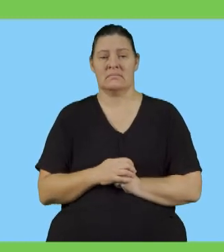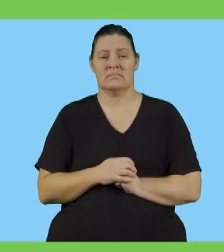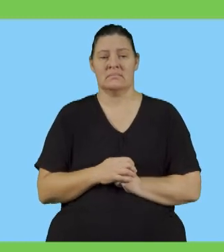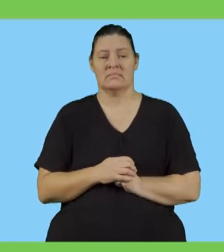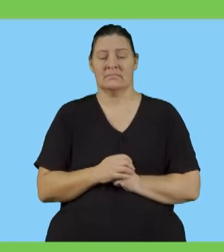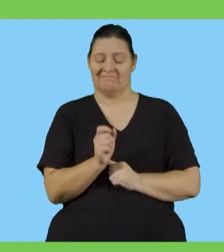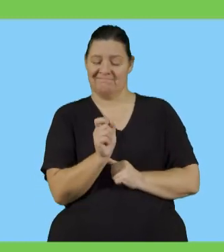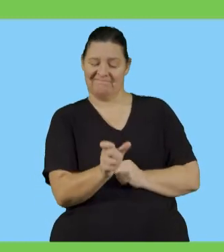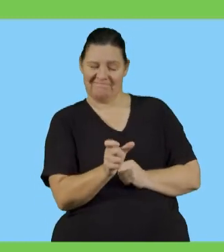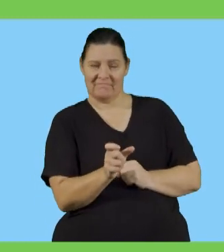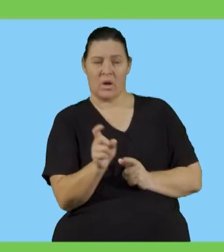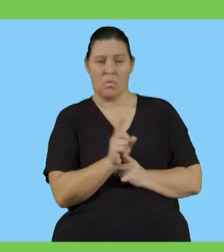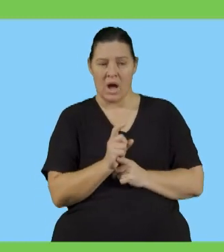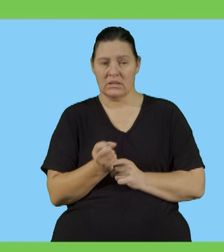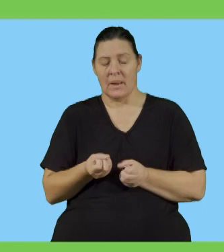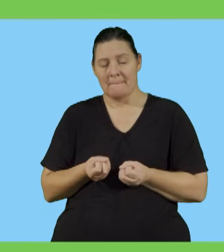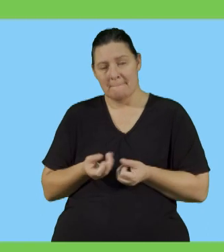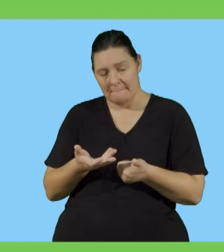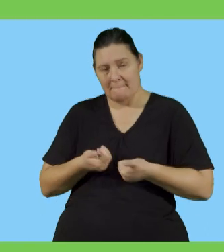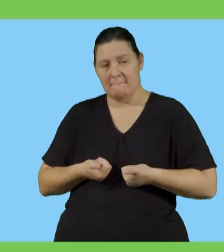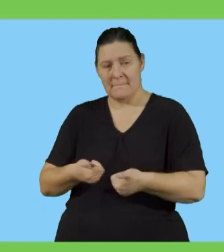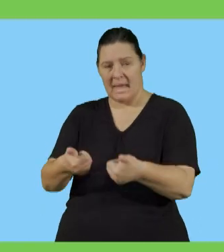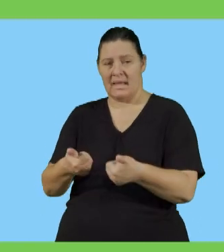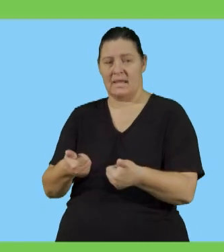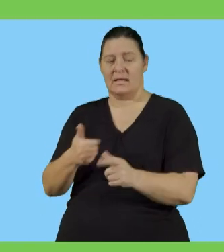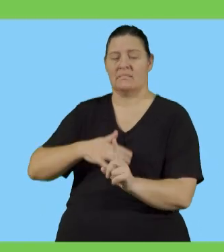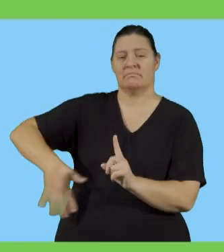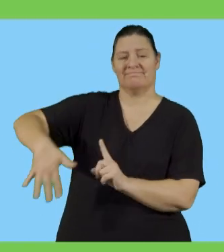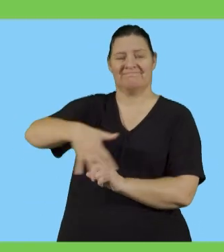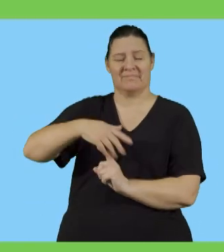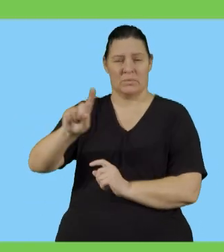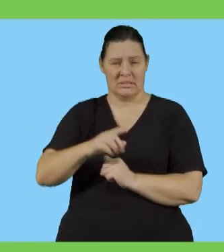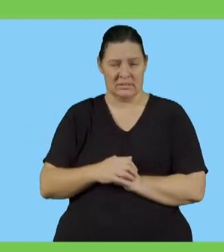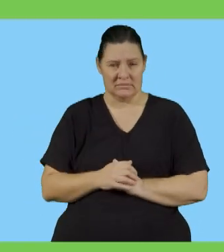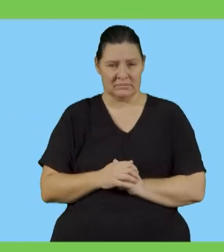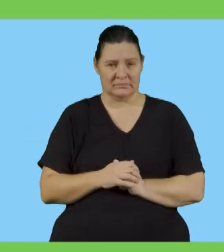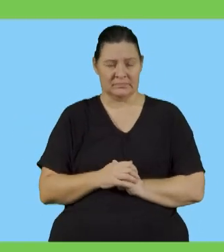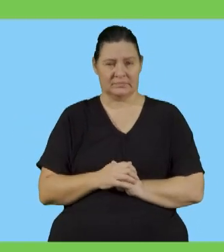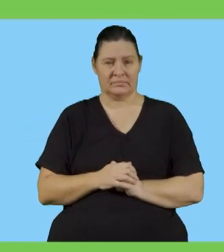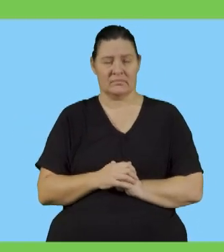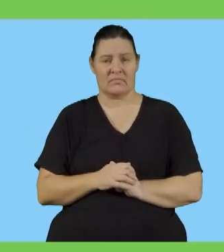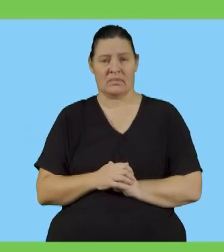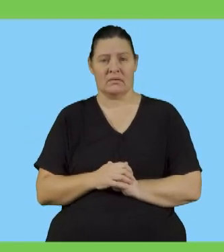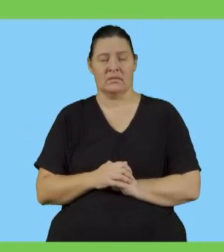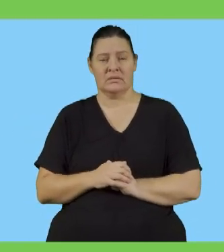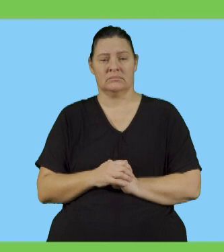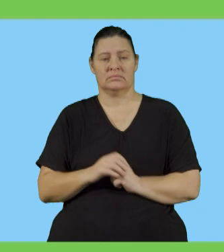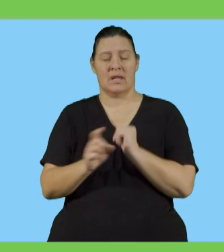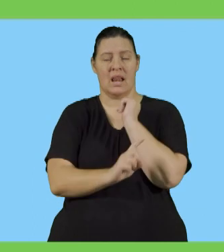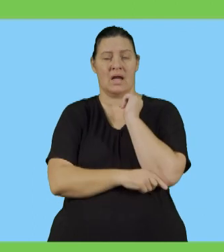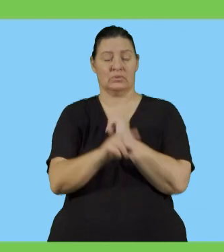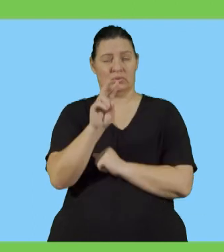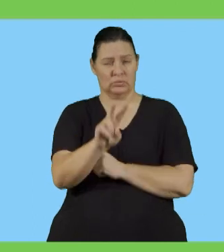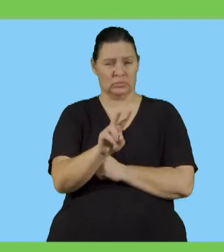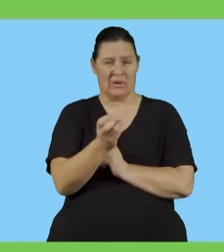Again, is released back into the So basically, if you look at the last two statements, they